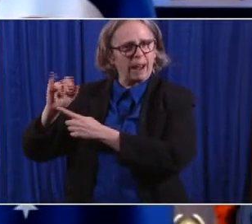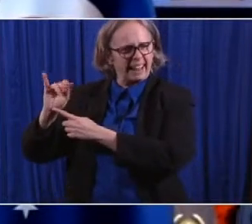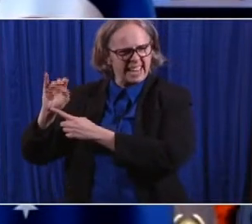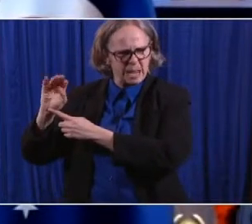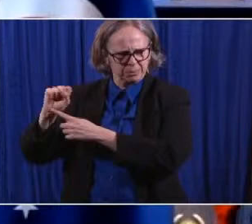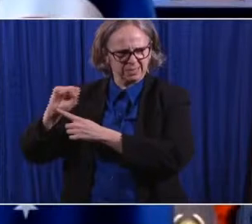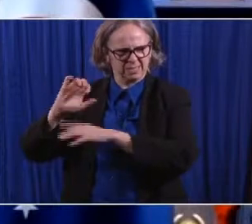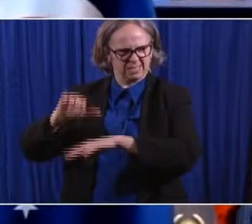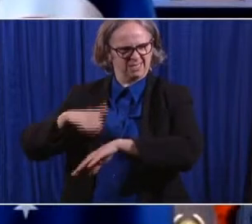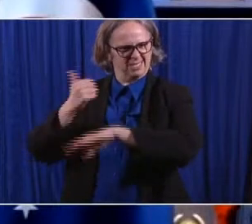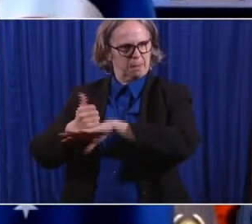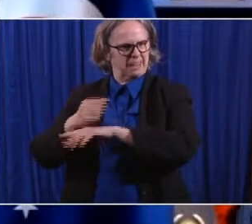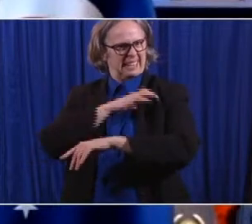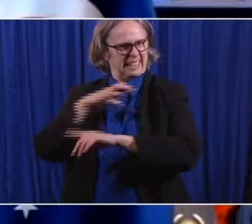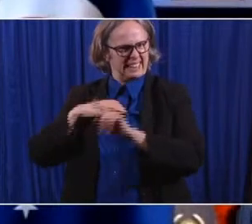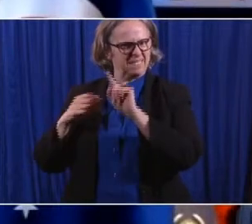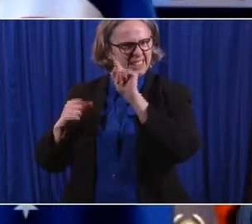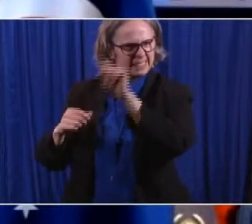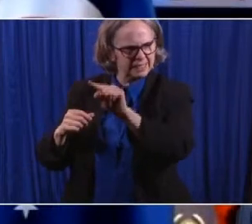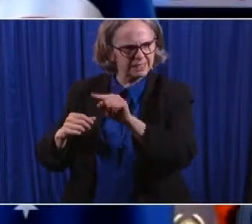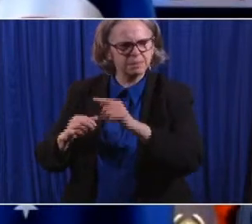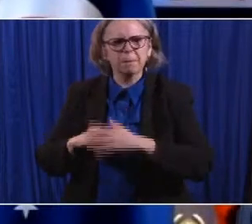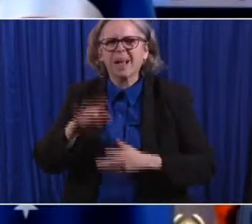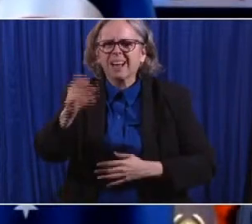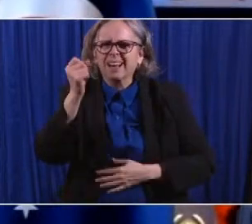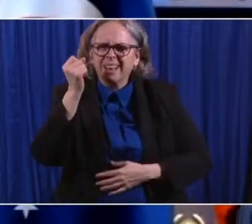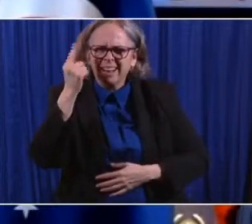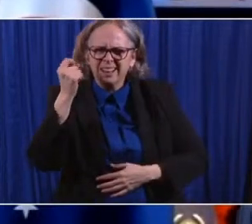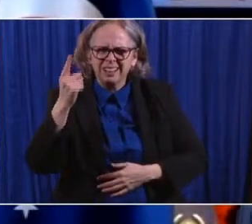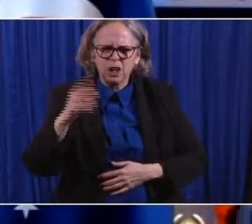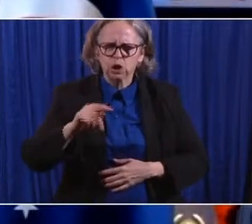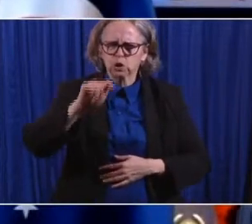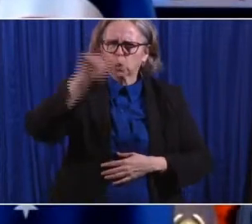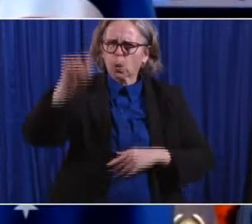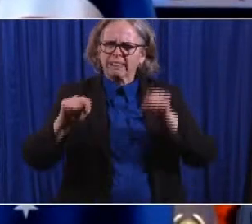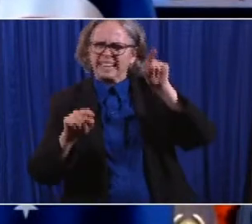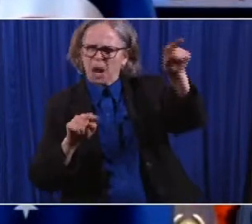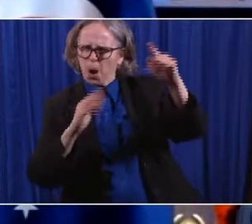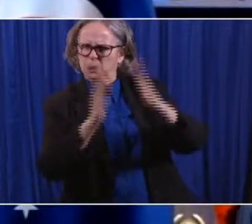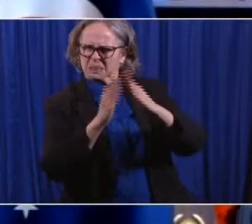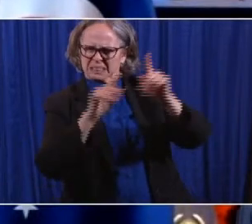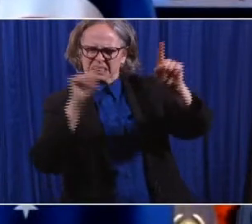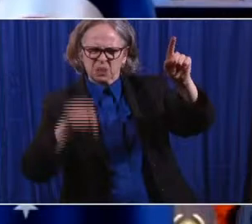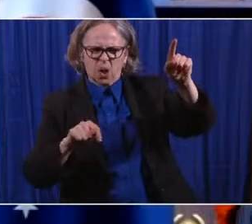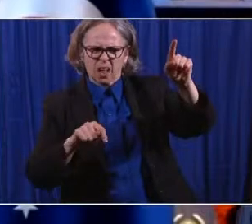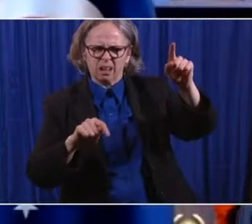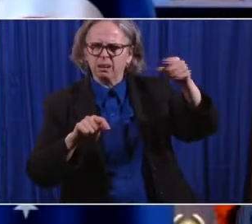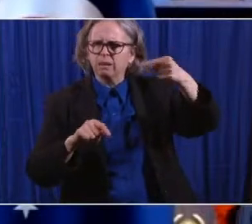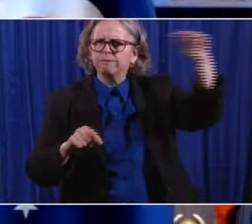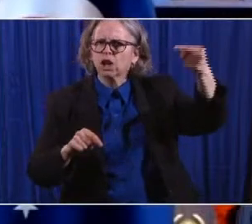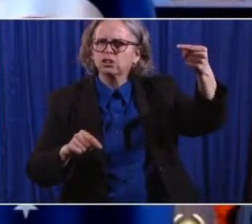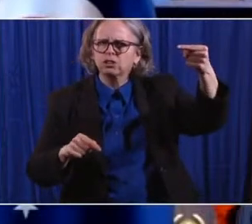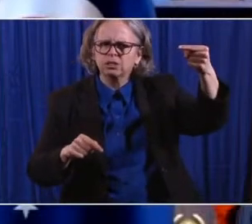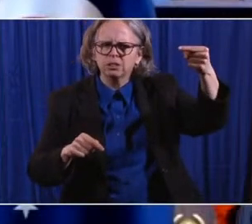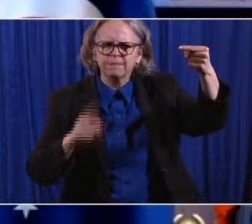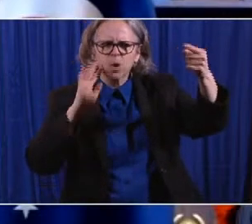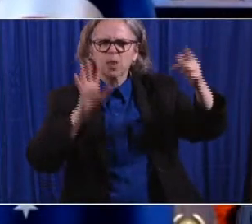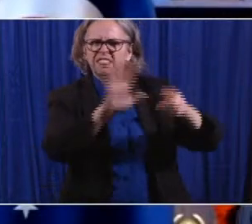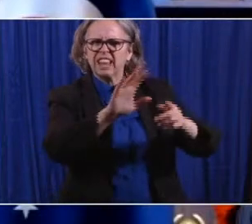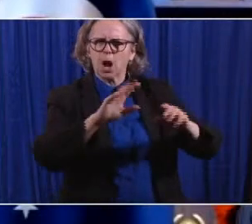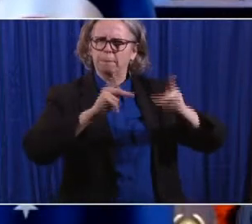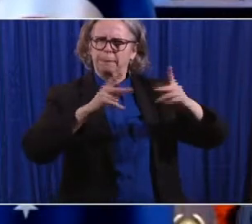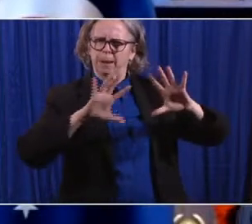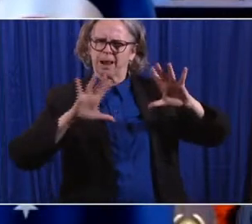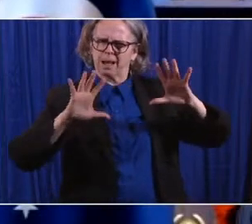for number one for total projects in areas with populations between 200,000 and 1 million. These are, you know,